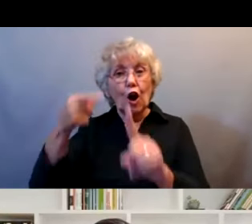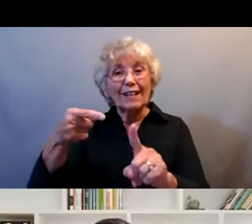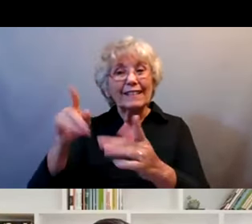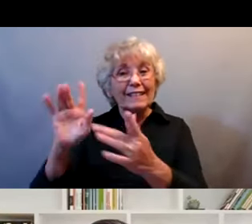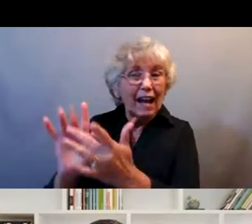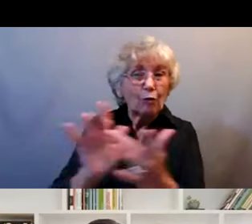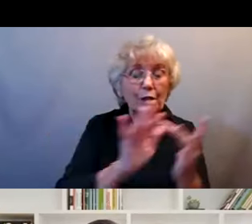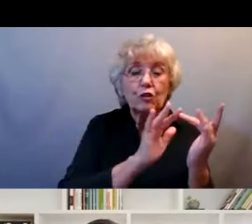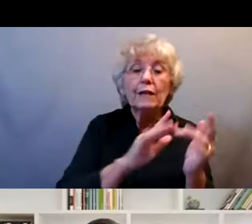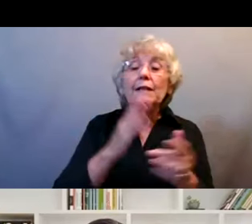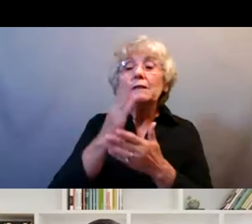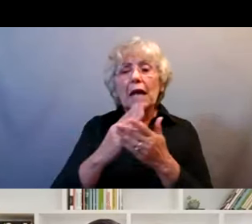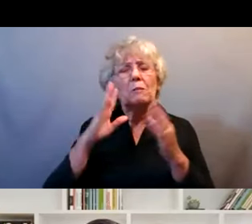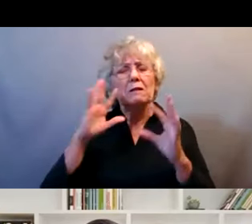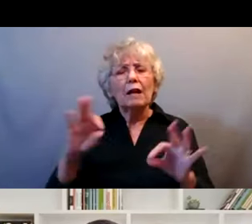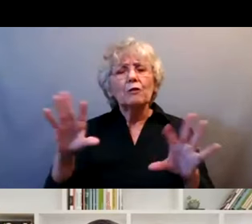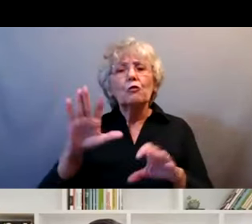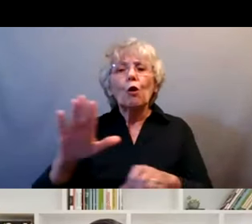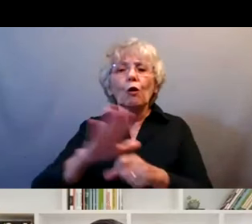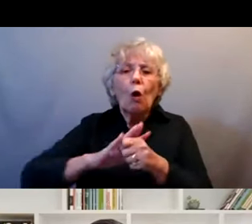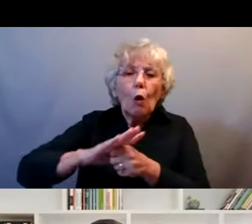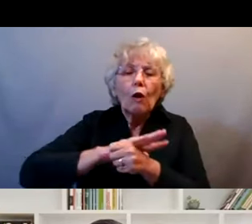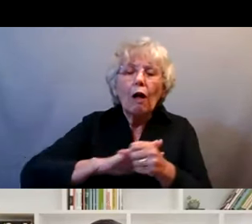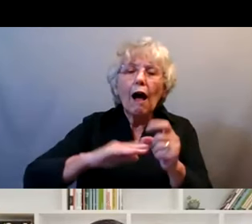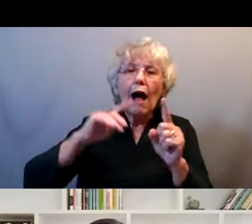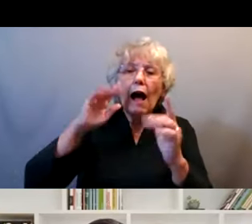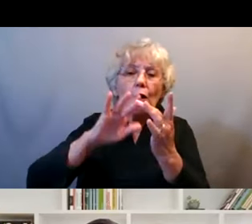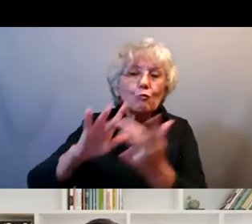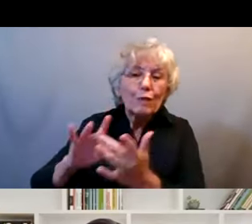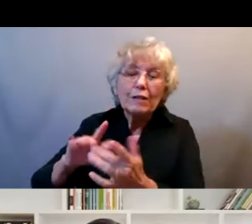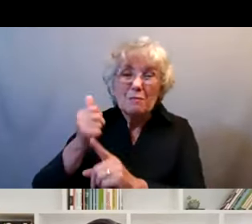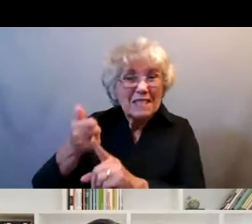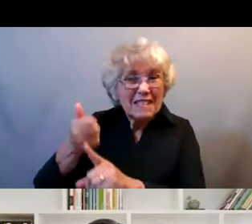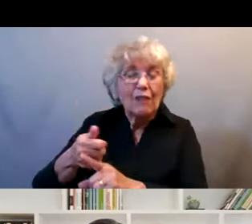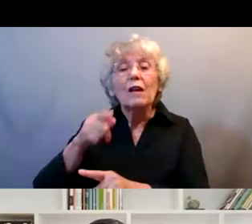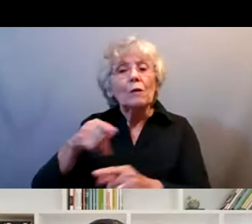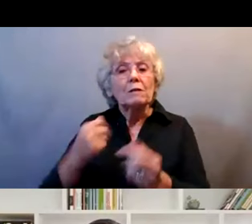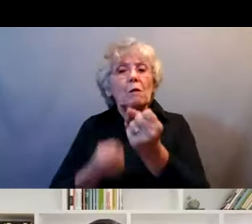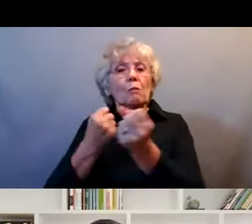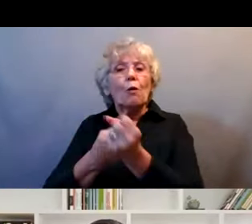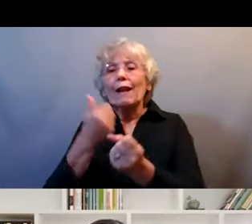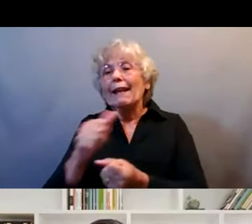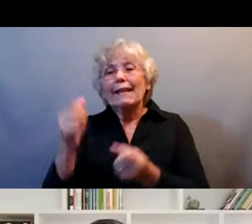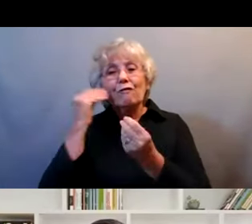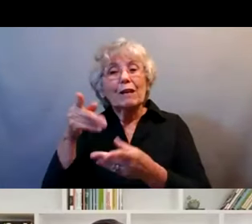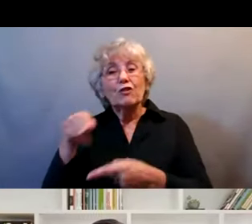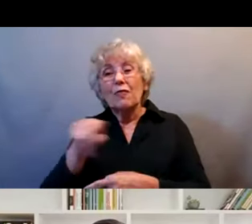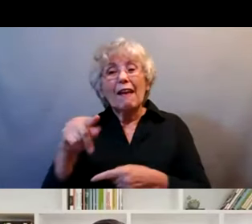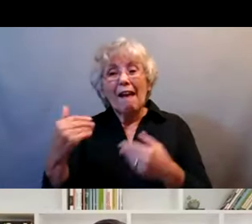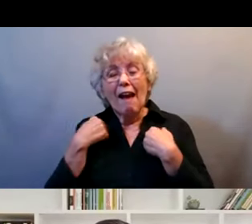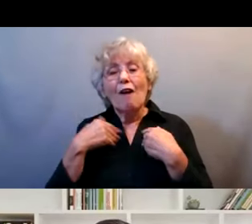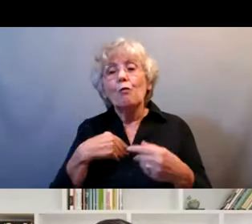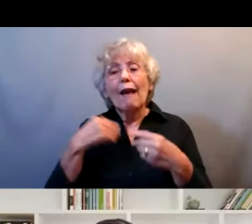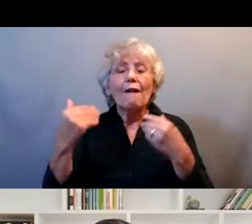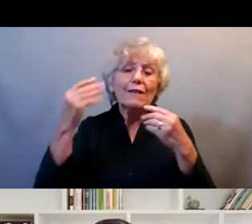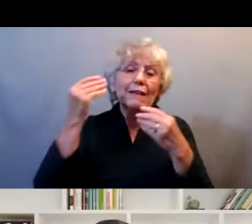have opted to do their own local outreach, and we're helping support whatever information that they have. So we have information on